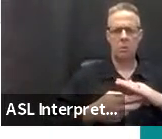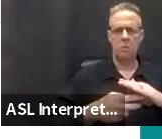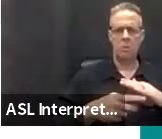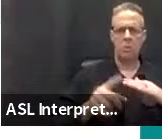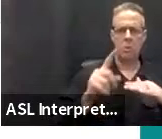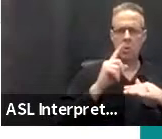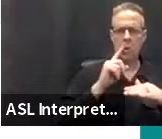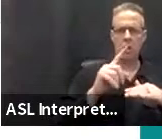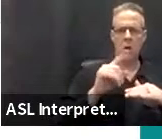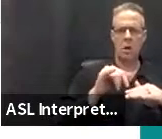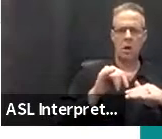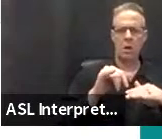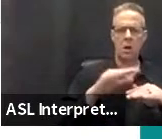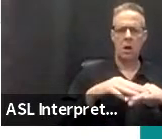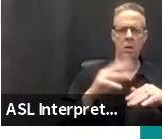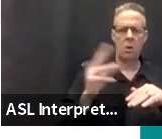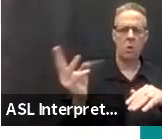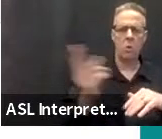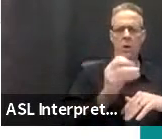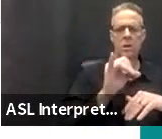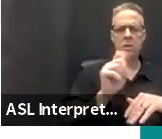that runs along the north side of the river.